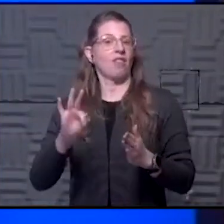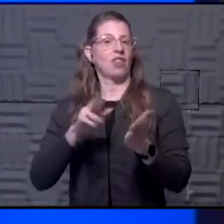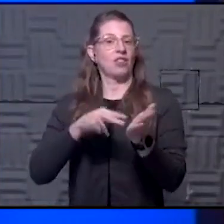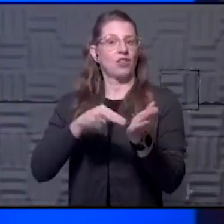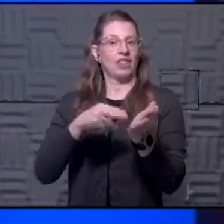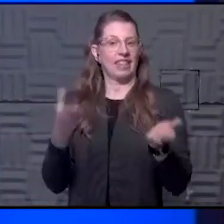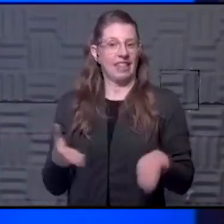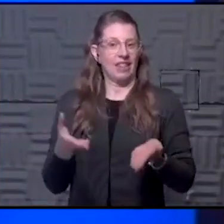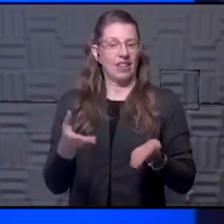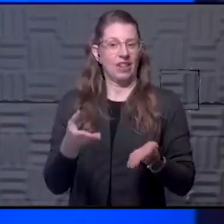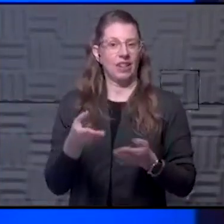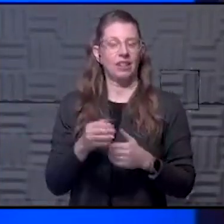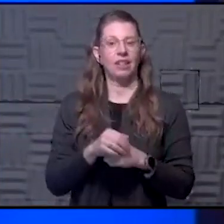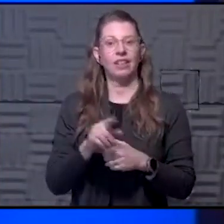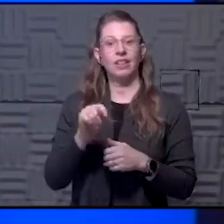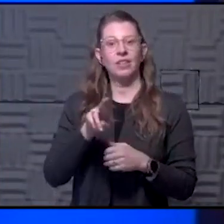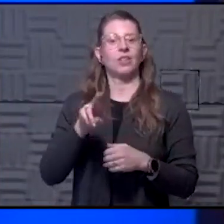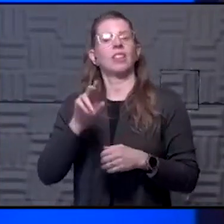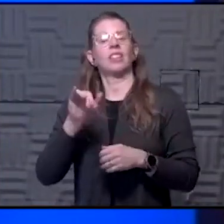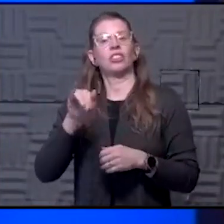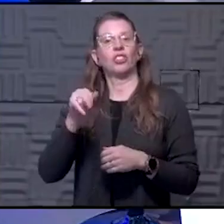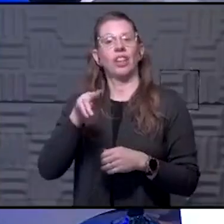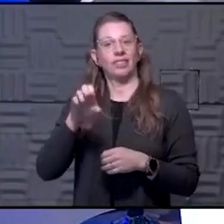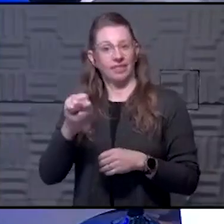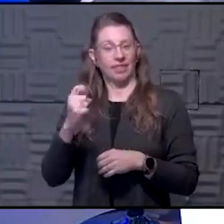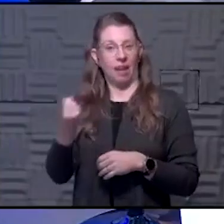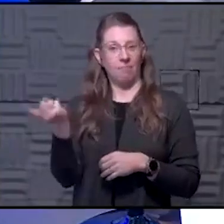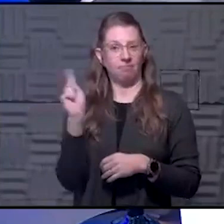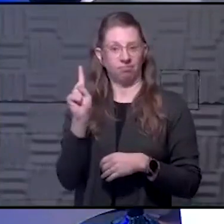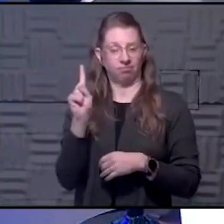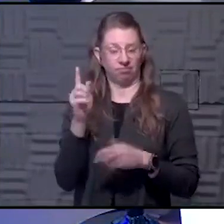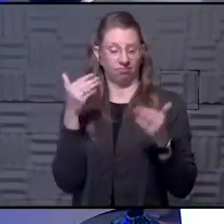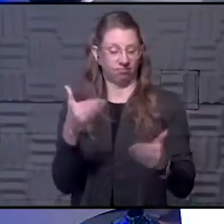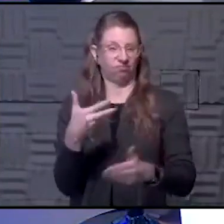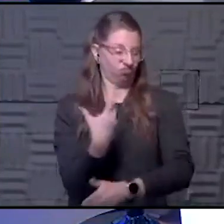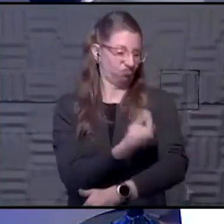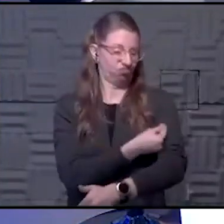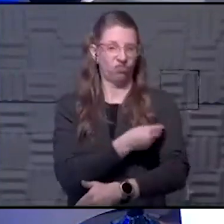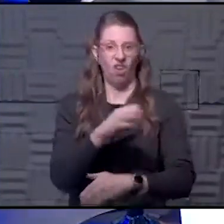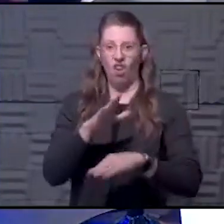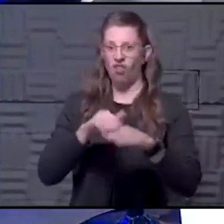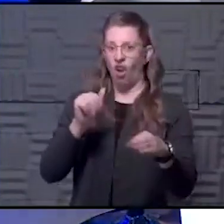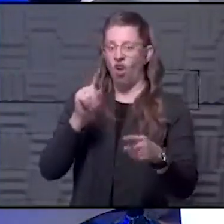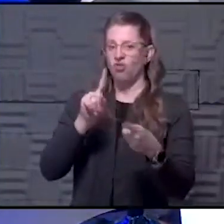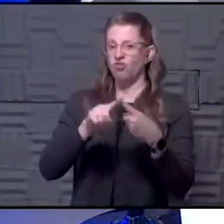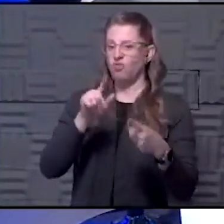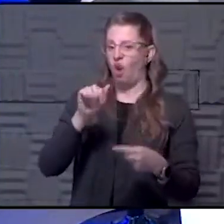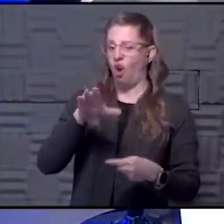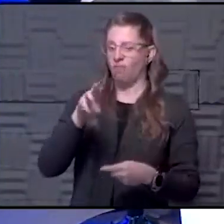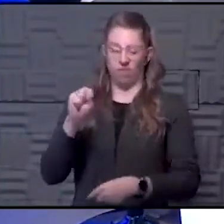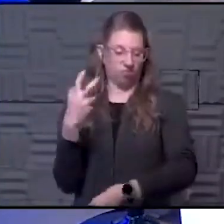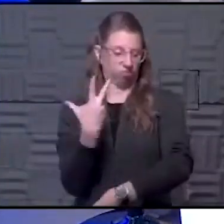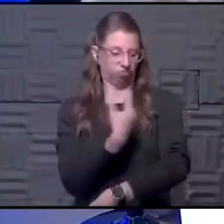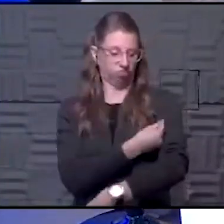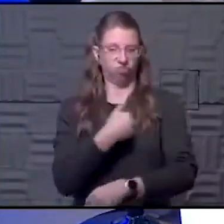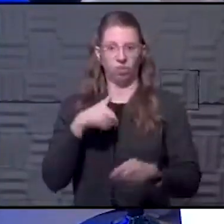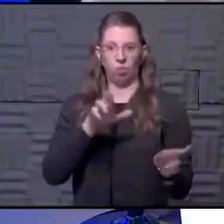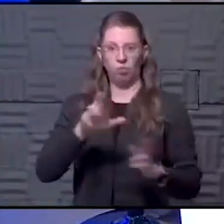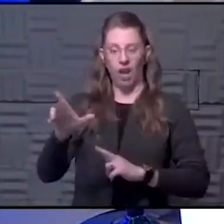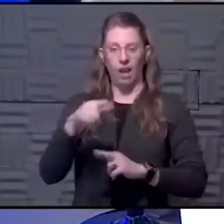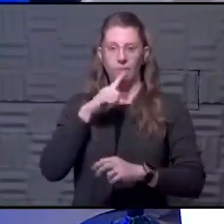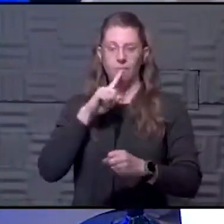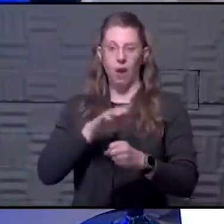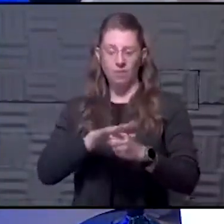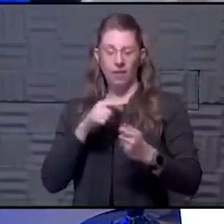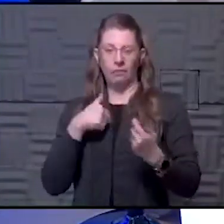here, to Janes, to come in and let's do this. I got a call to arms coming, and I am ready to go. I promised that I